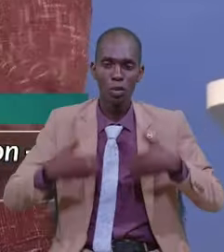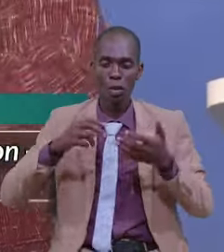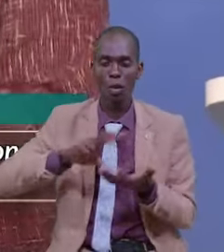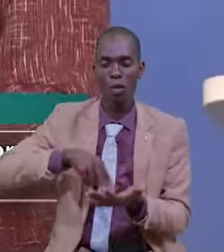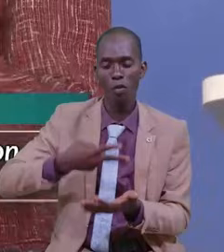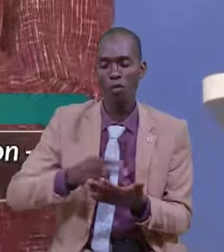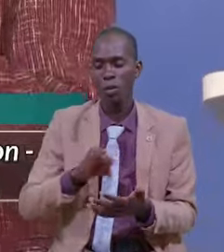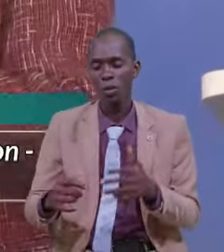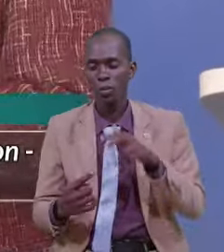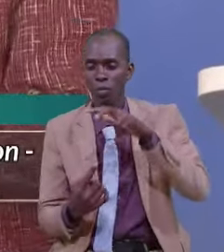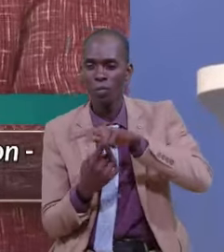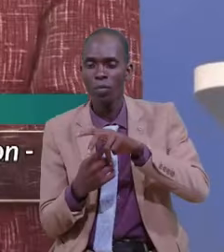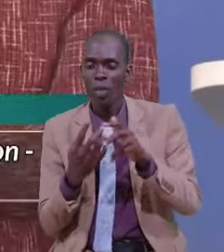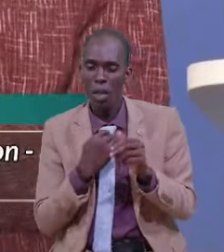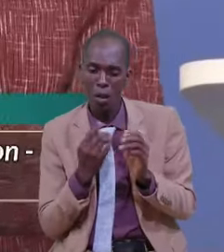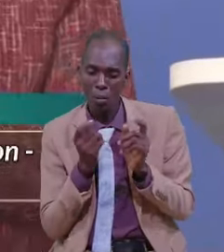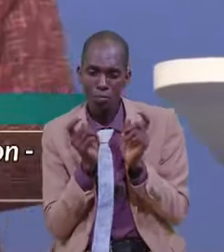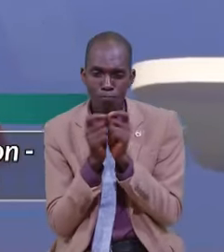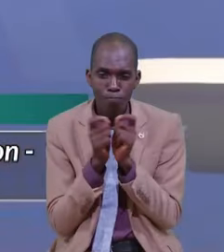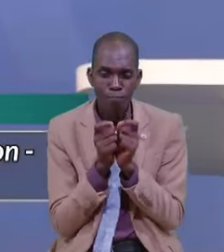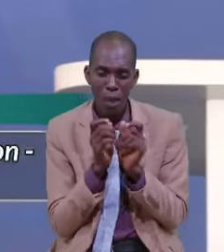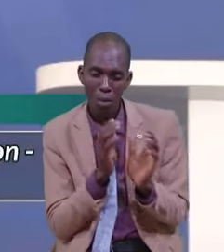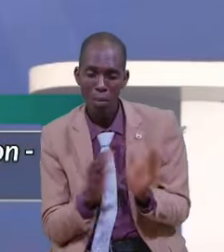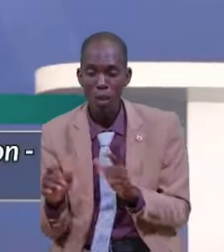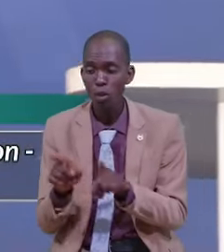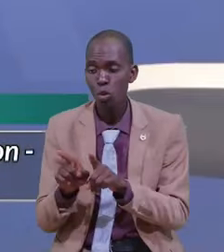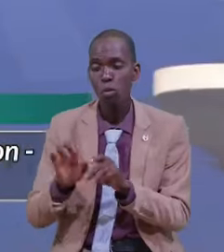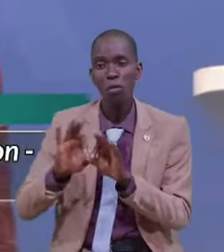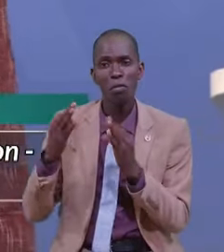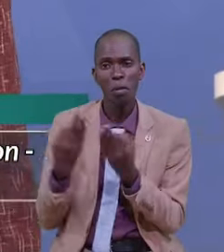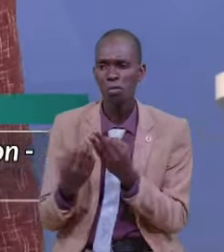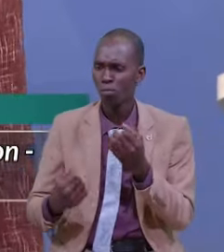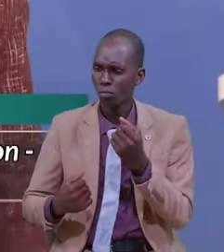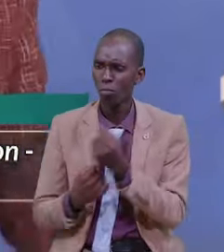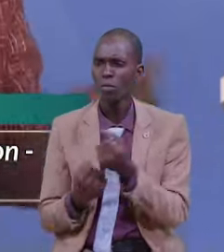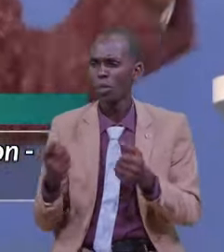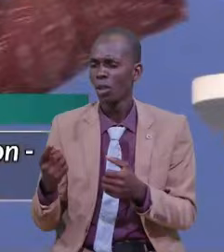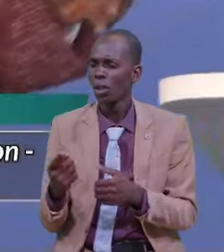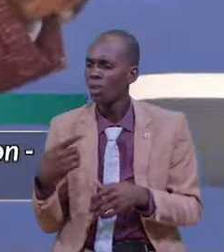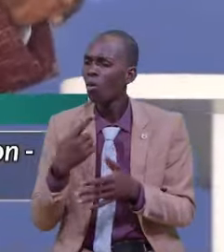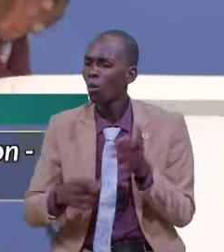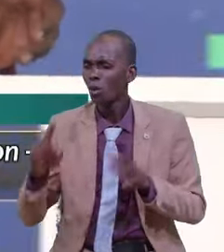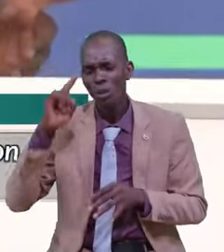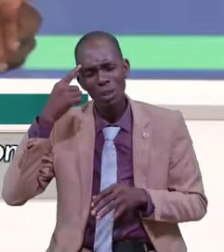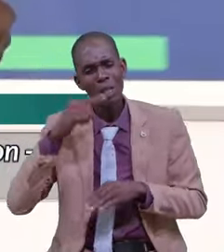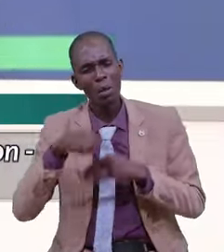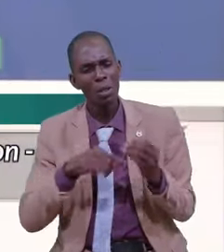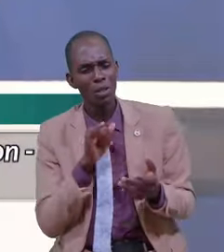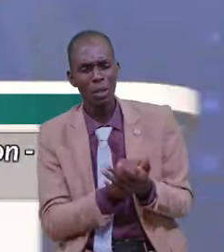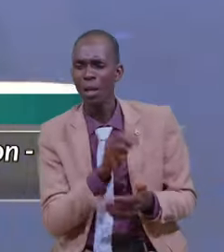conspired, and even his family members said, what are you thinking about Mordecai? Search the